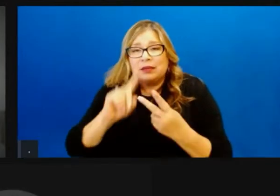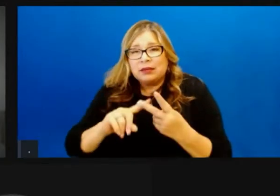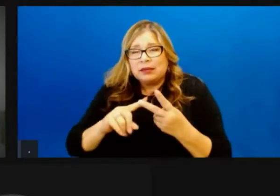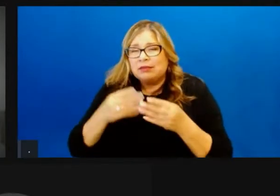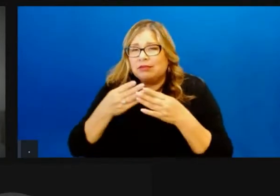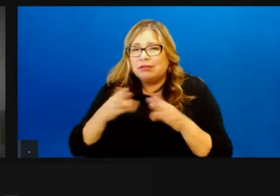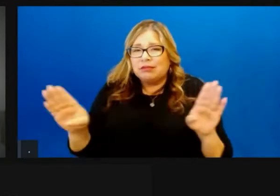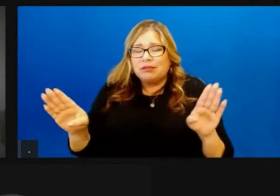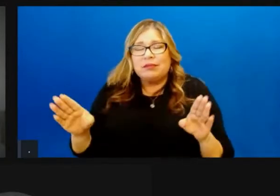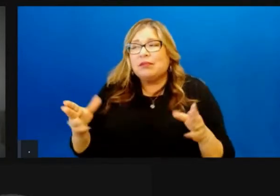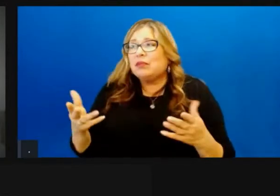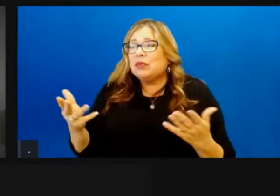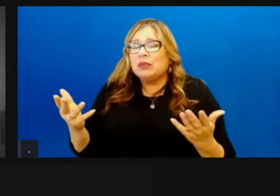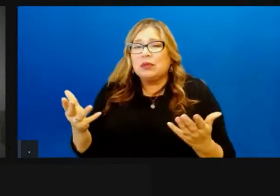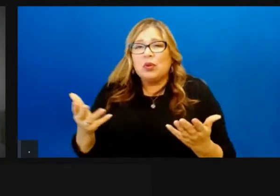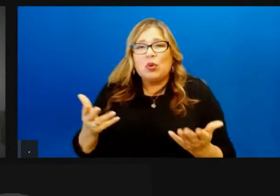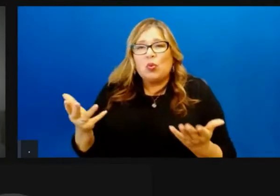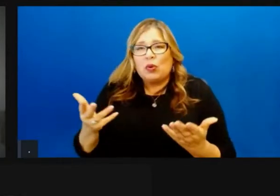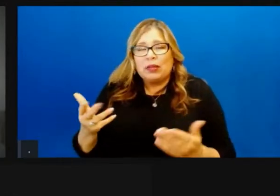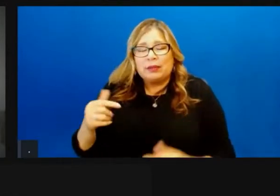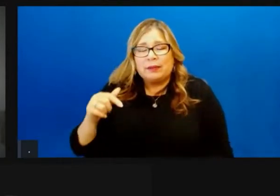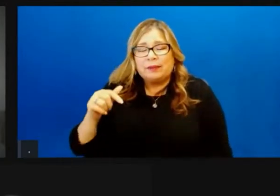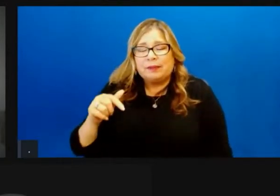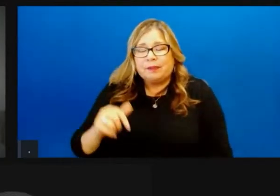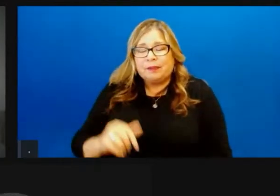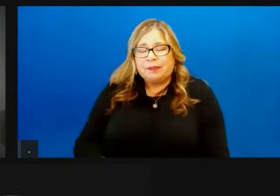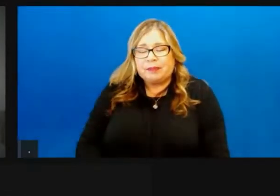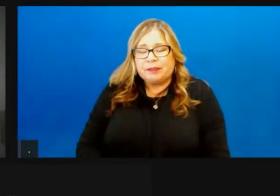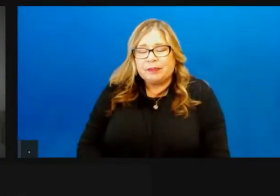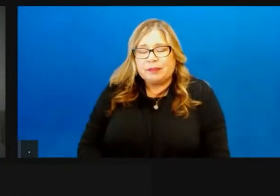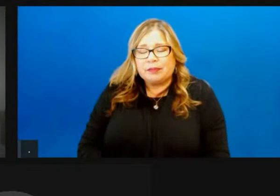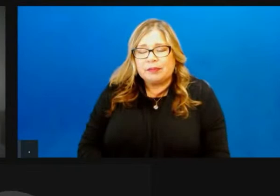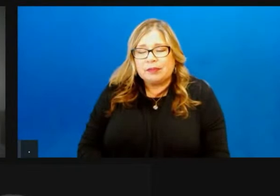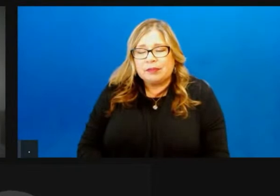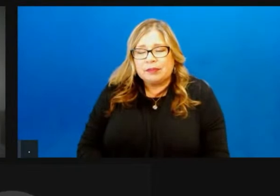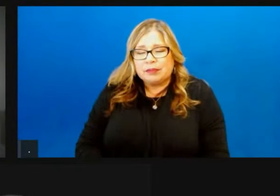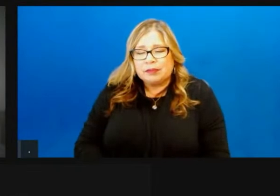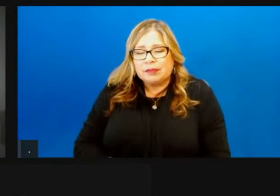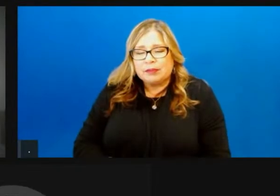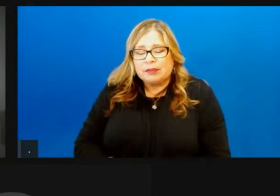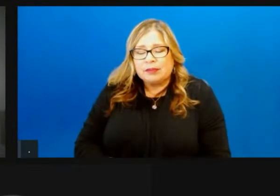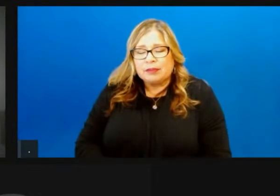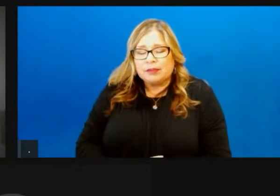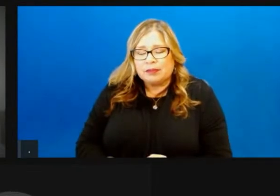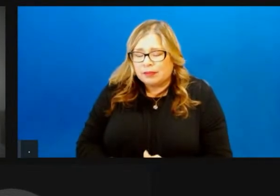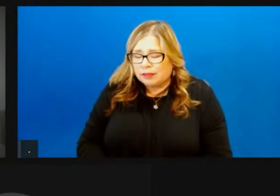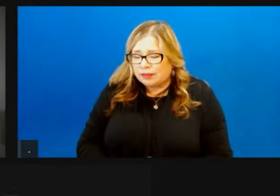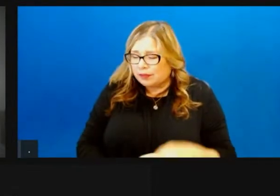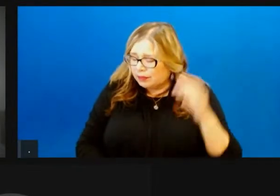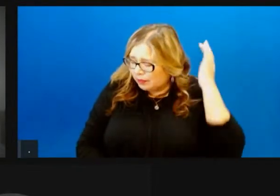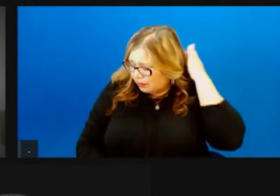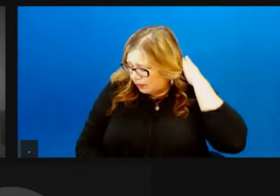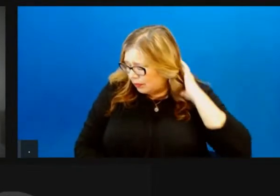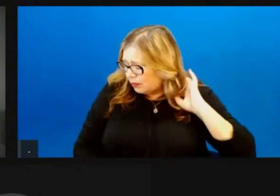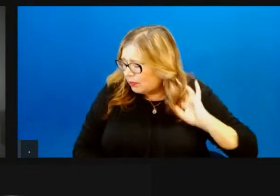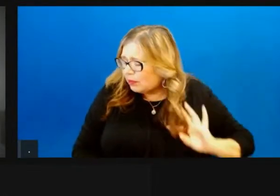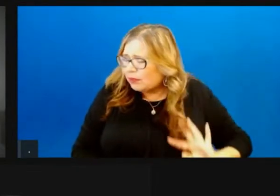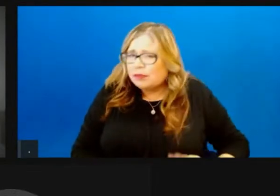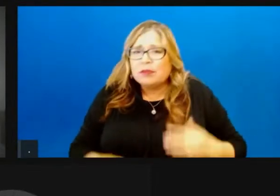drawing about dealing long-term, not just with this pandemic, but with the next one? What sort